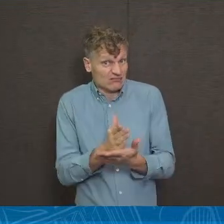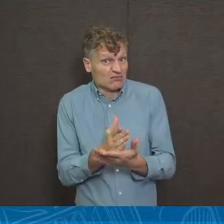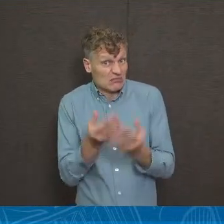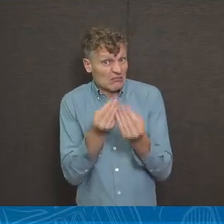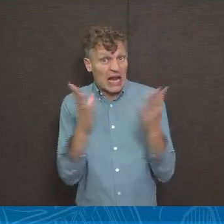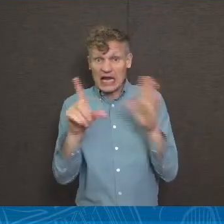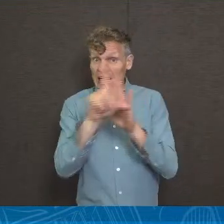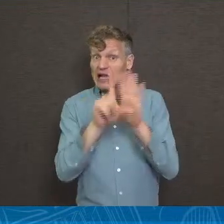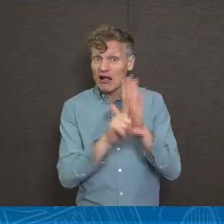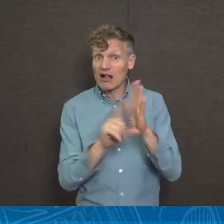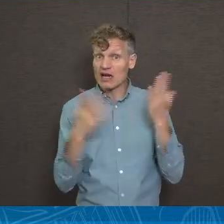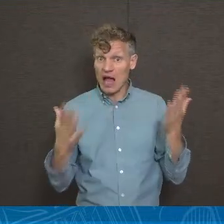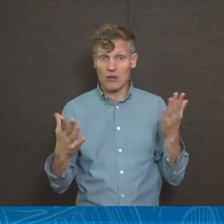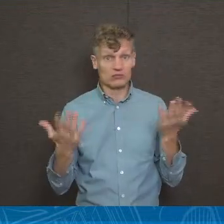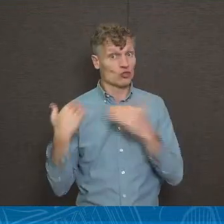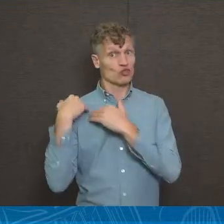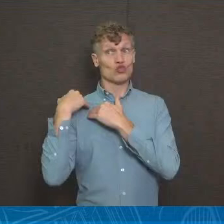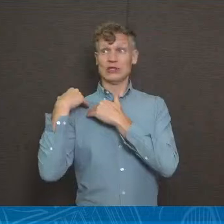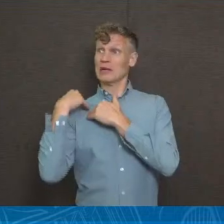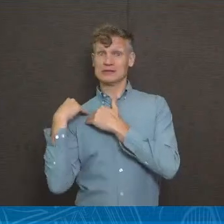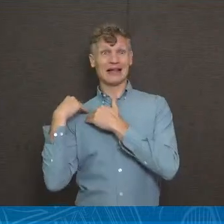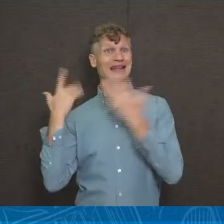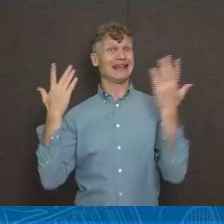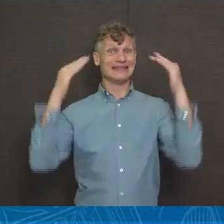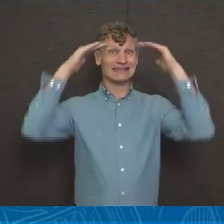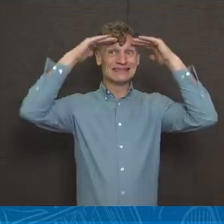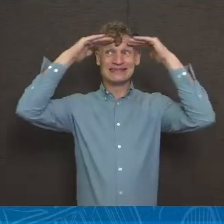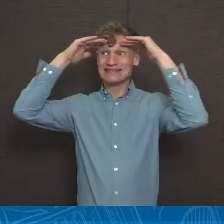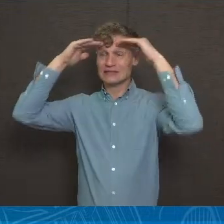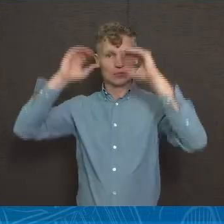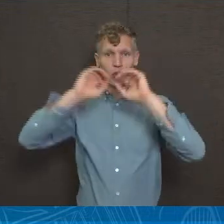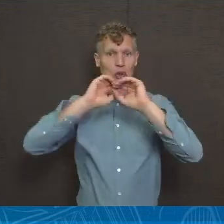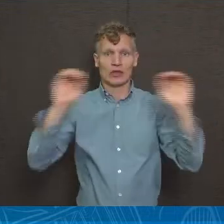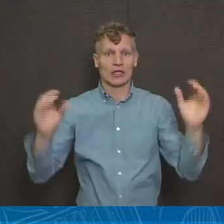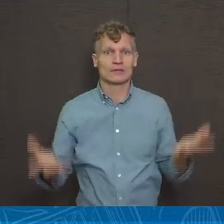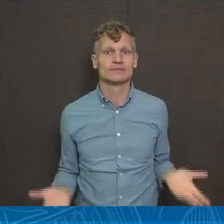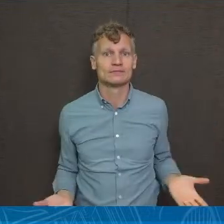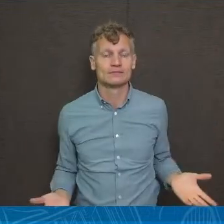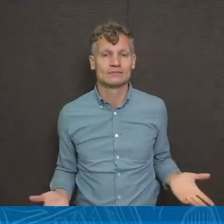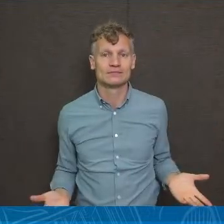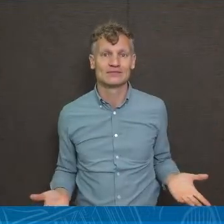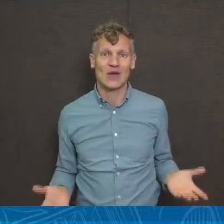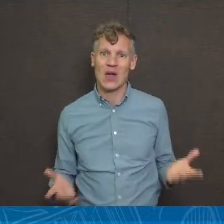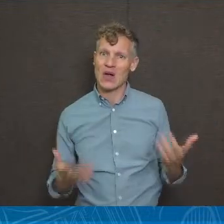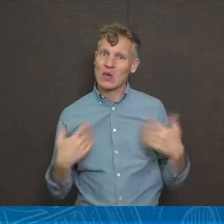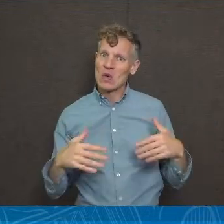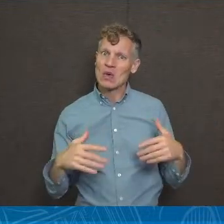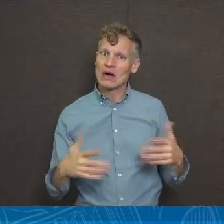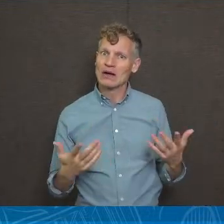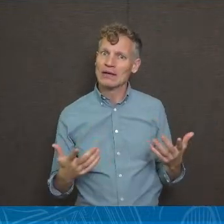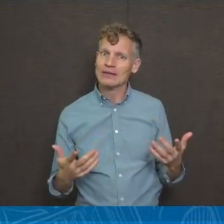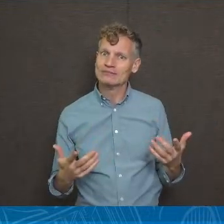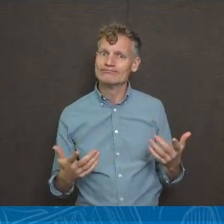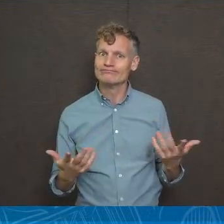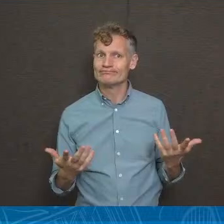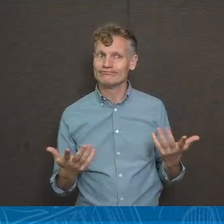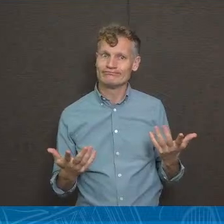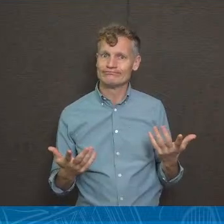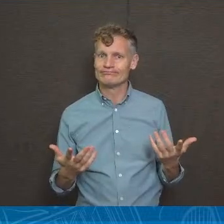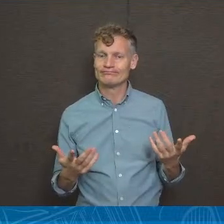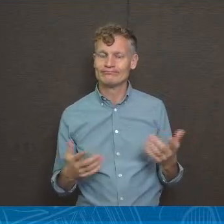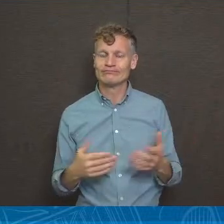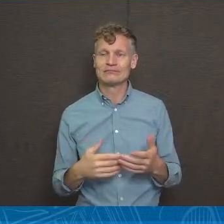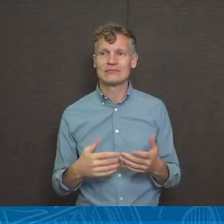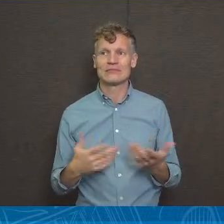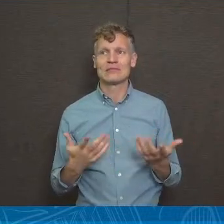and accountability of no one. So there is no definition. But when we begin to think about what shared responsibility is, we think about